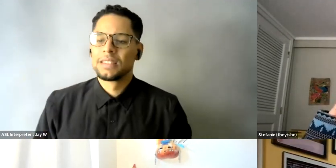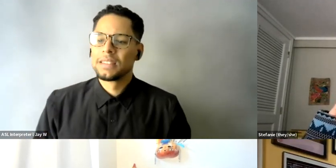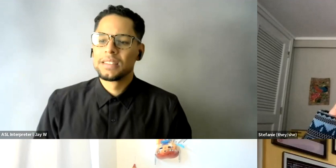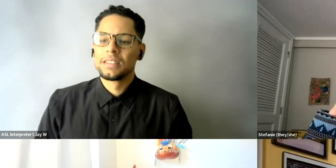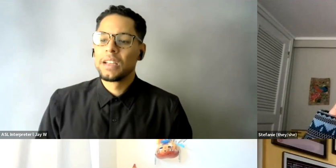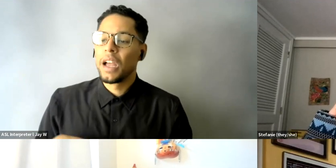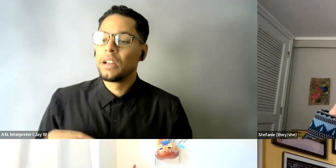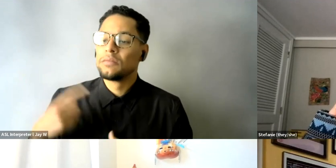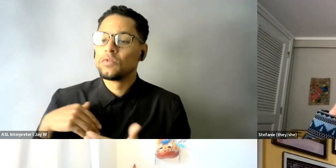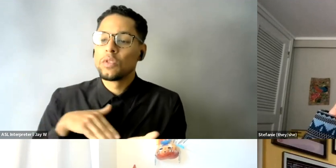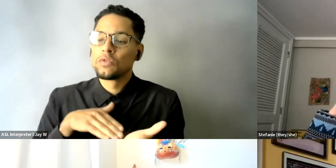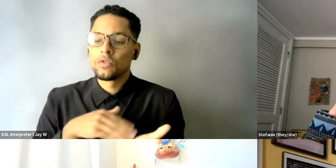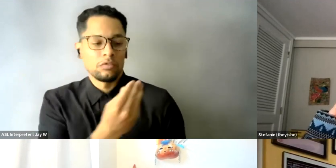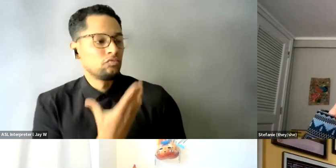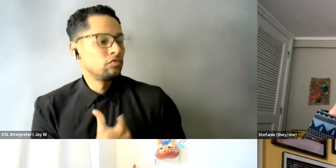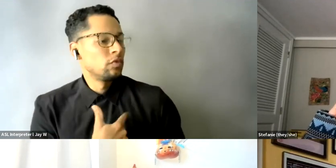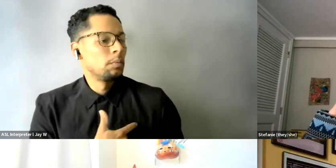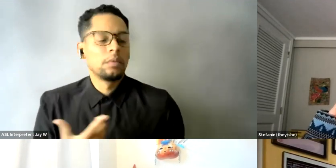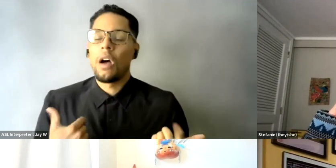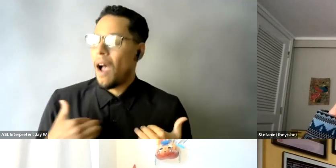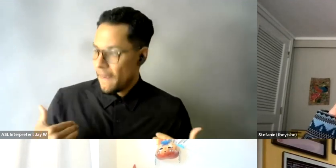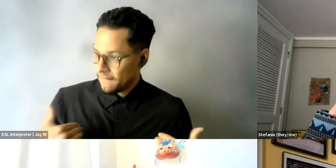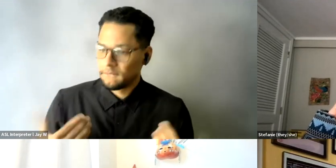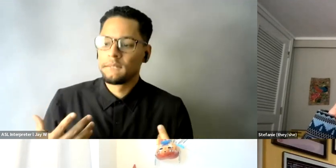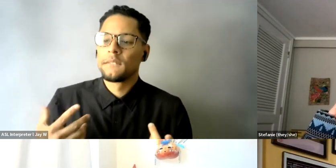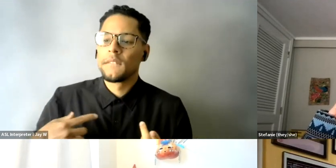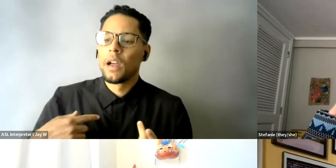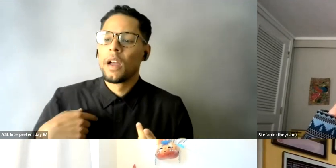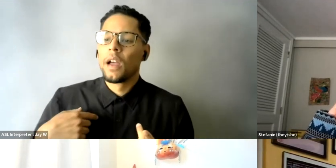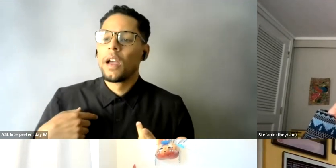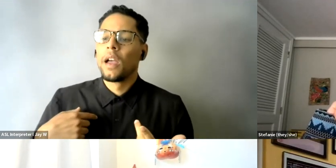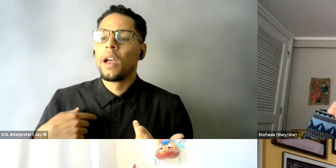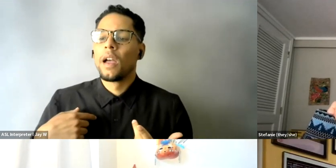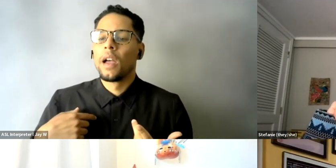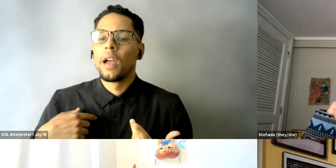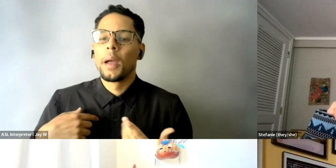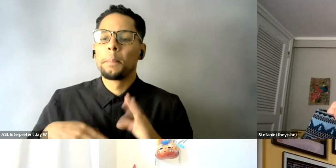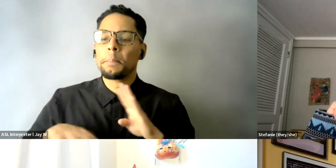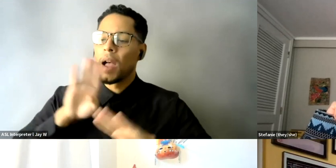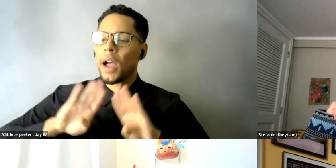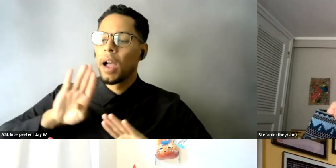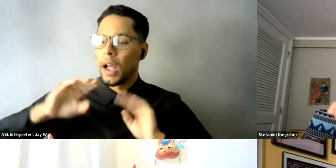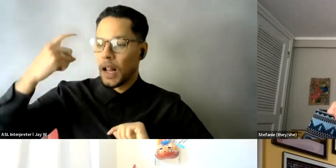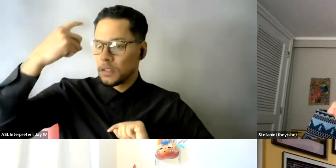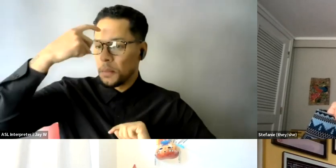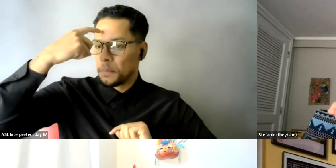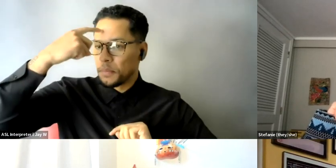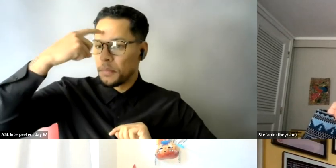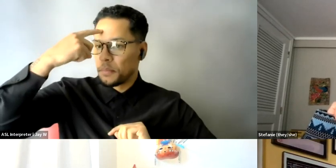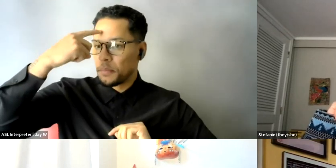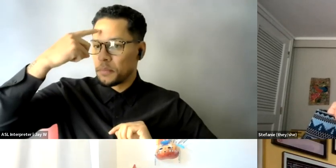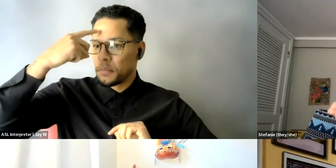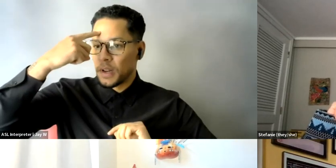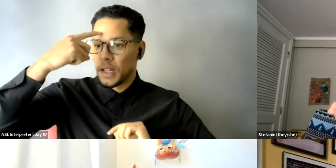told I had a biological brain disease. And like Stefanie, you know, I had a really intense pressure cooker of a